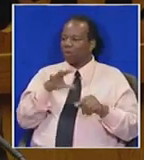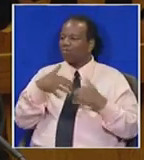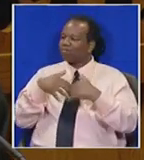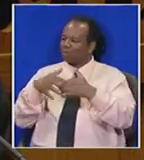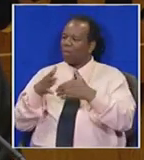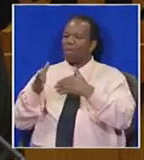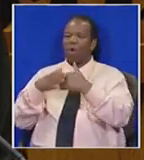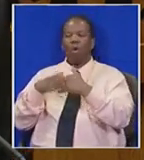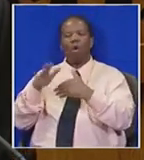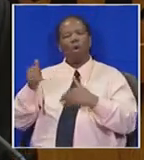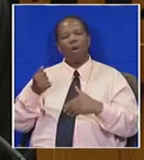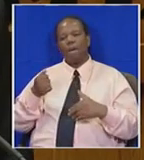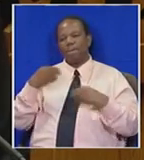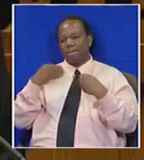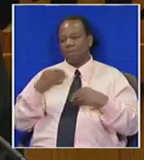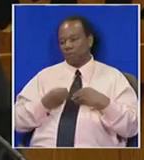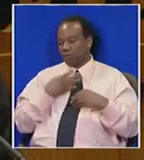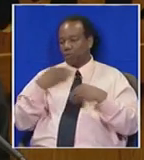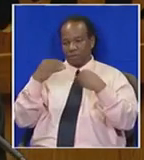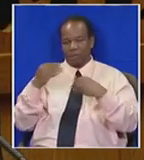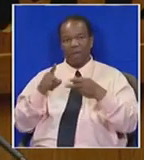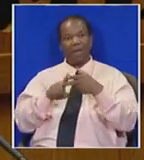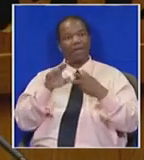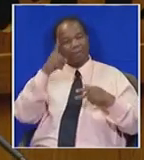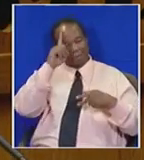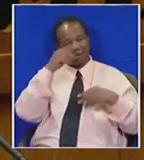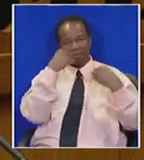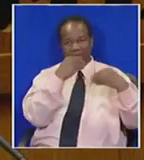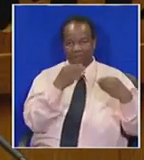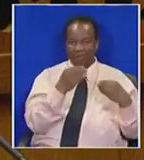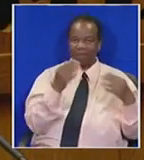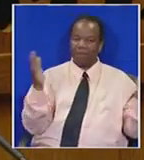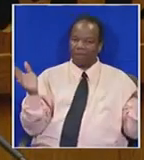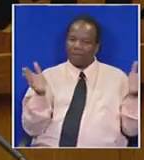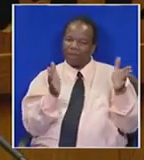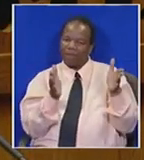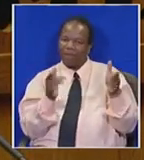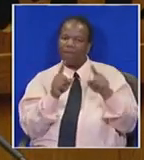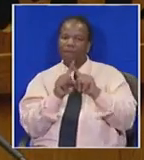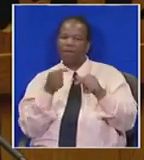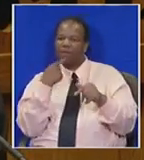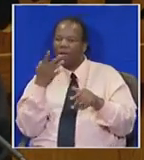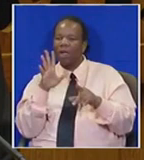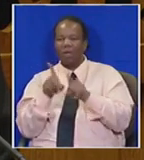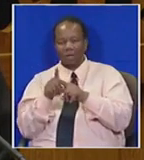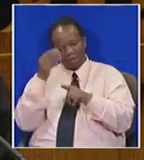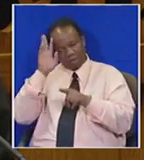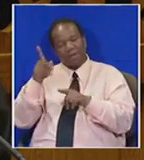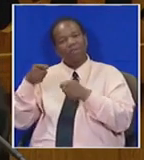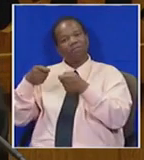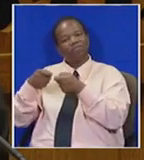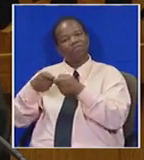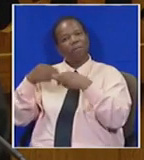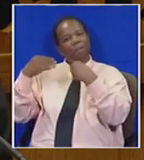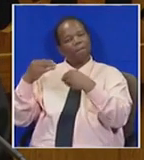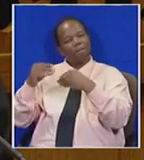black industrialists, to address levels of economic concentration, establish a national minimum wage, and strengthen